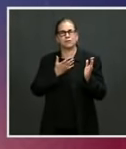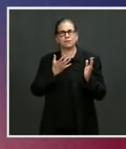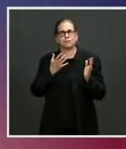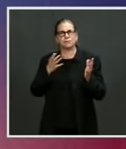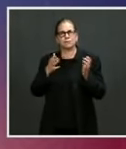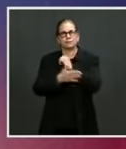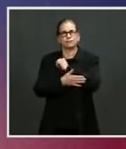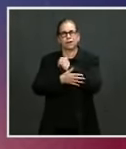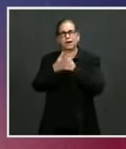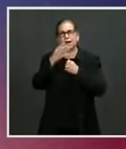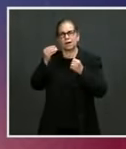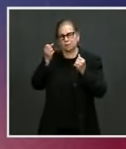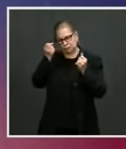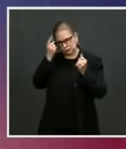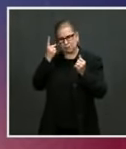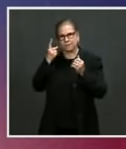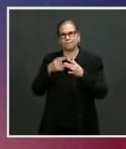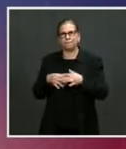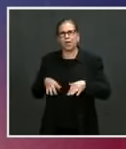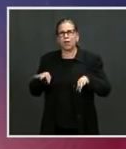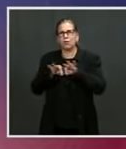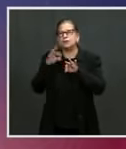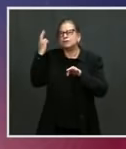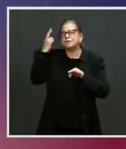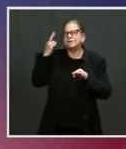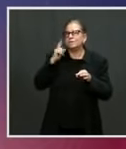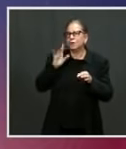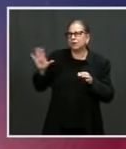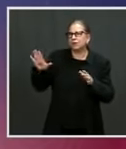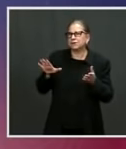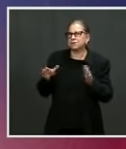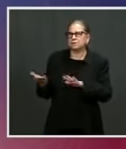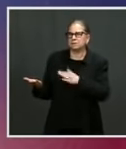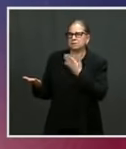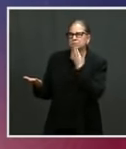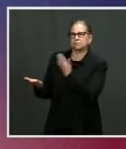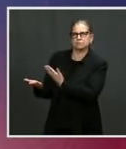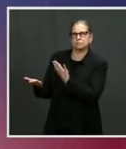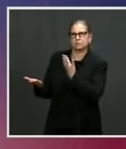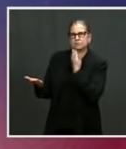It is indeed an honor to be here with all of you today.